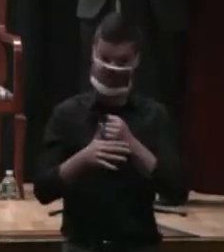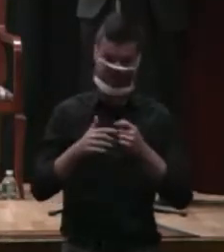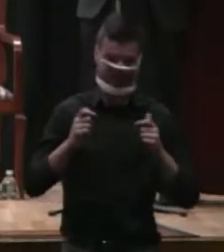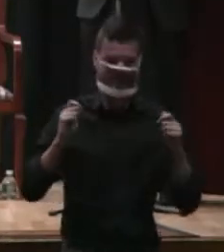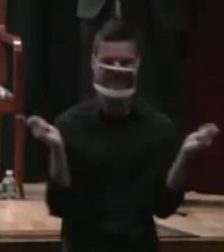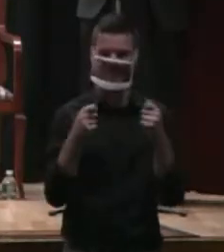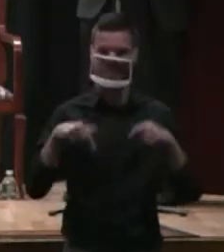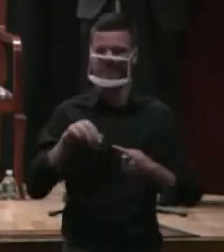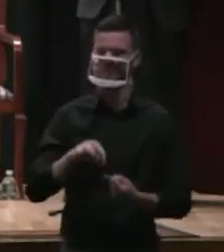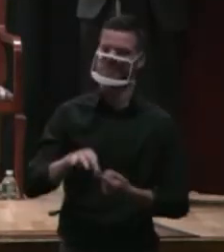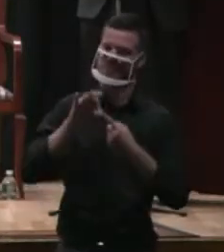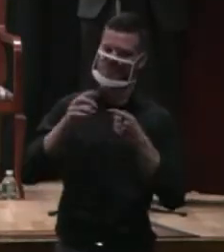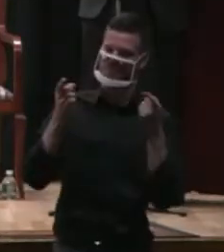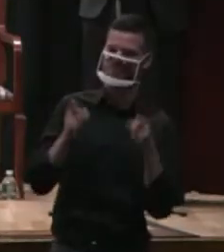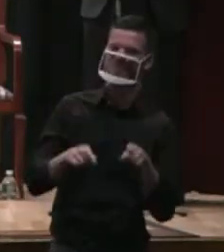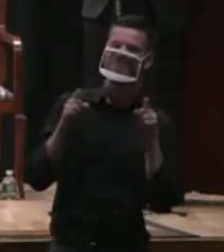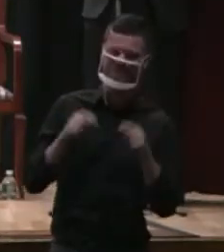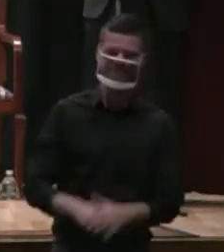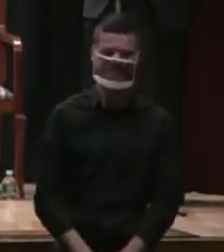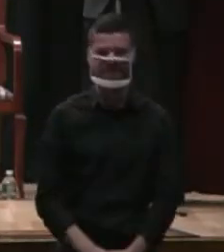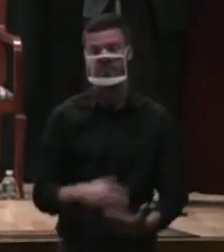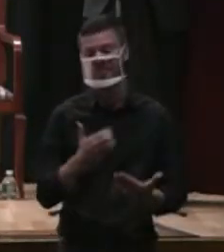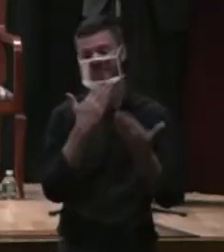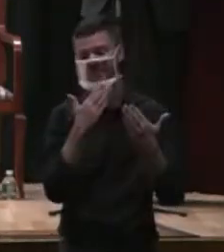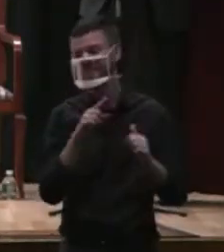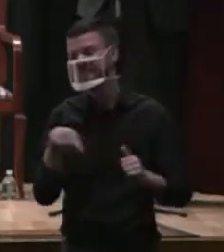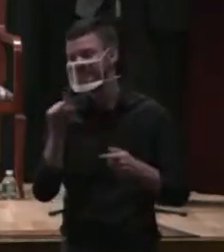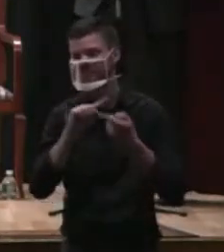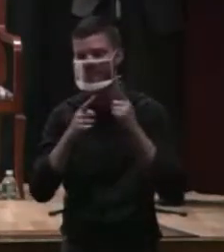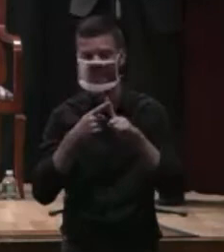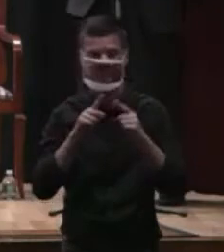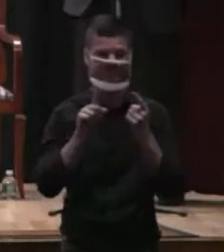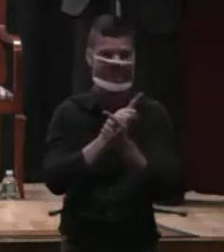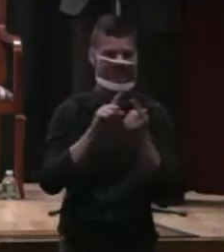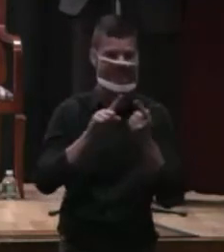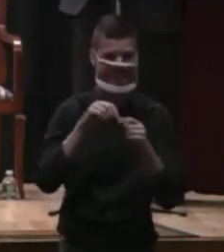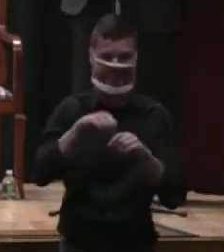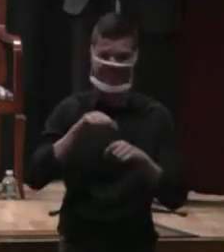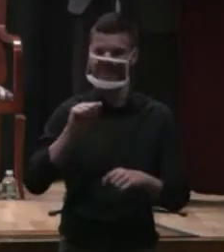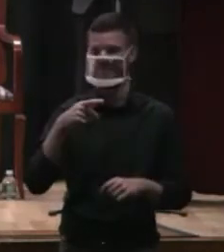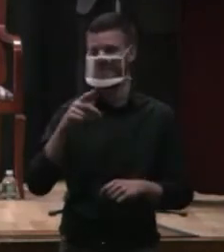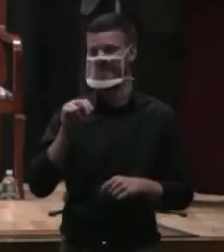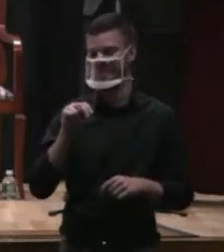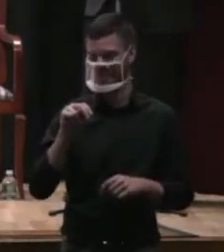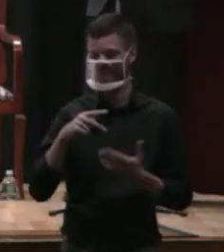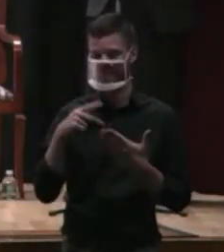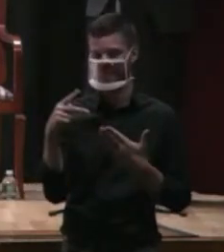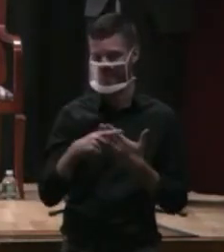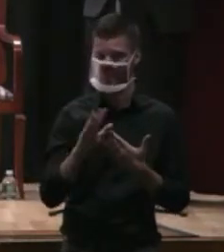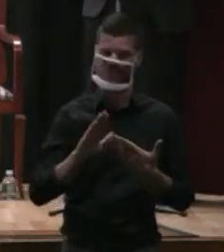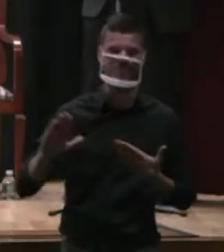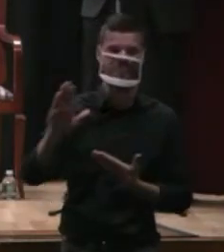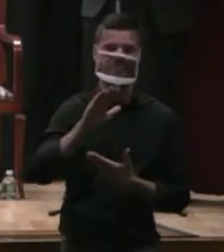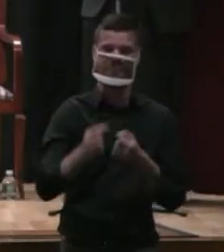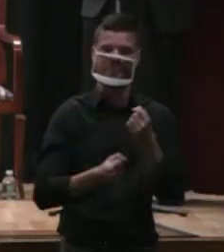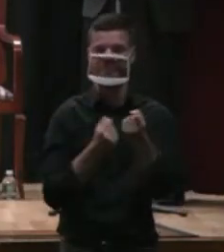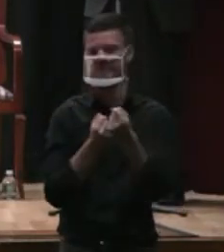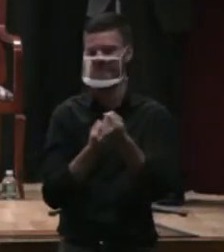occasion. She would also like to thank the friends she has met during this year in the APNN program for all their